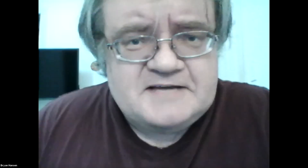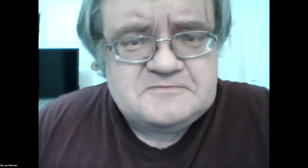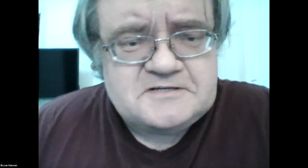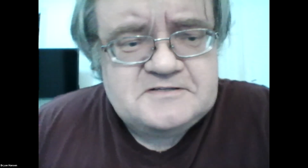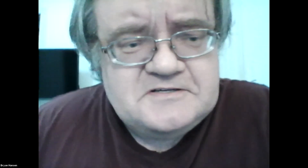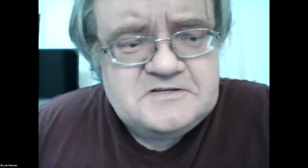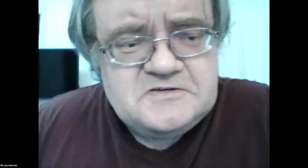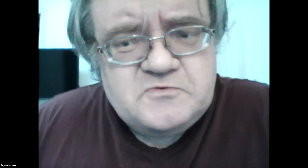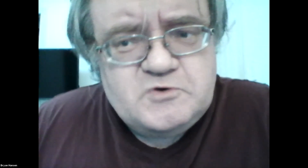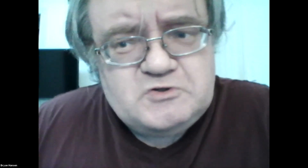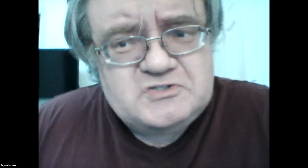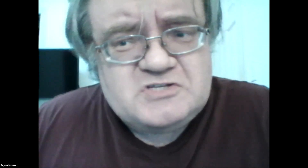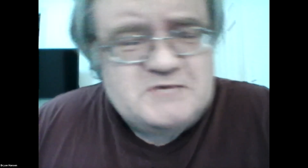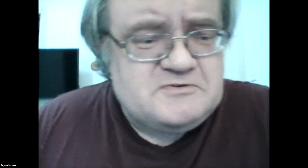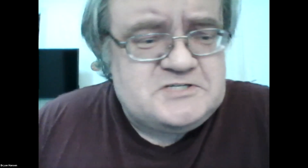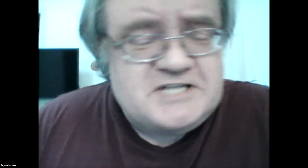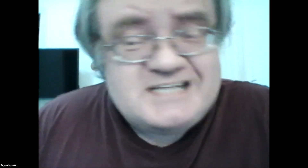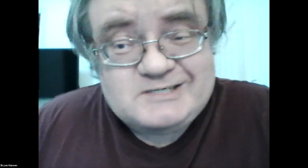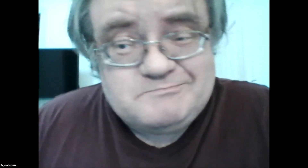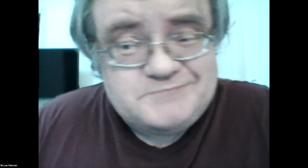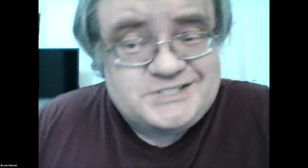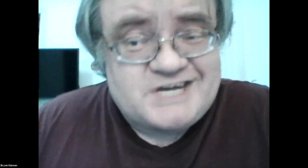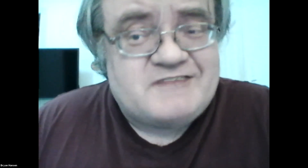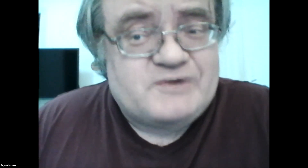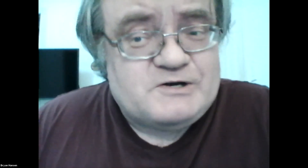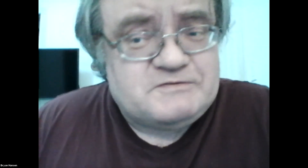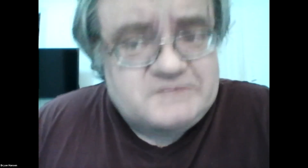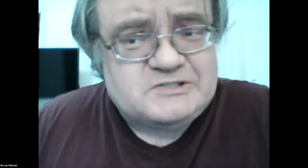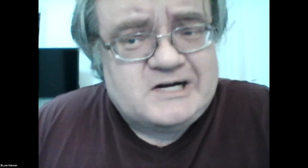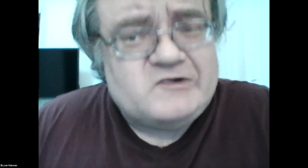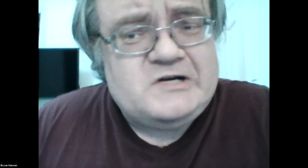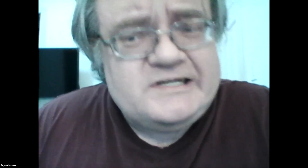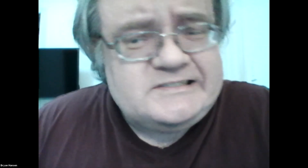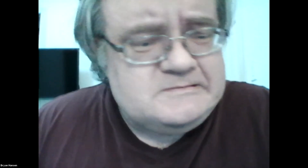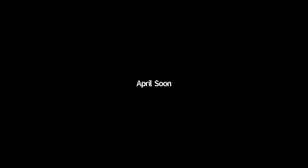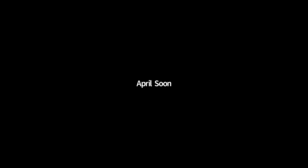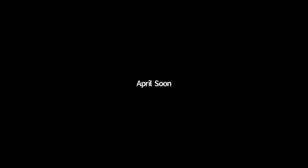Yeah, well, rules 3 through 6 are stuff I've learned to filter out.